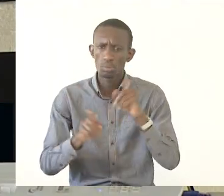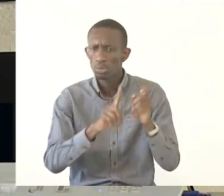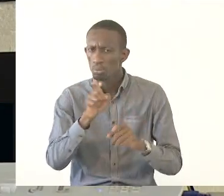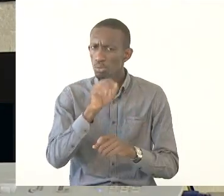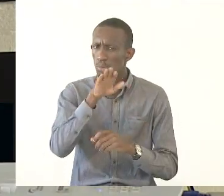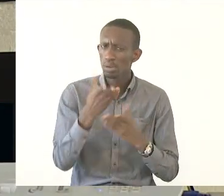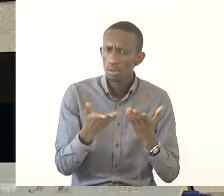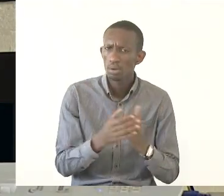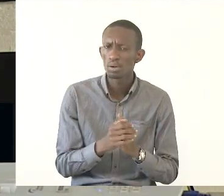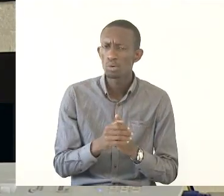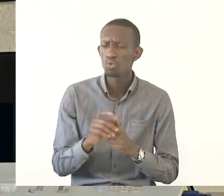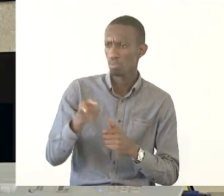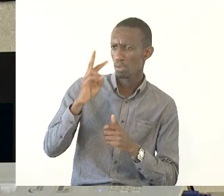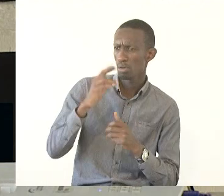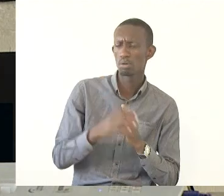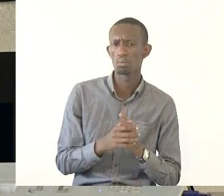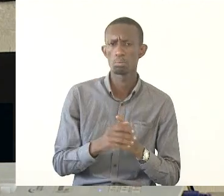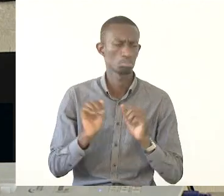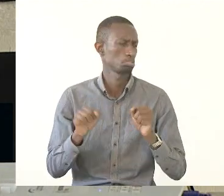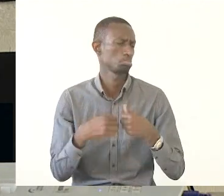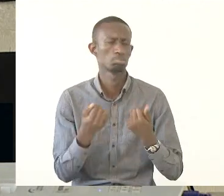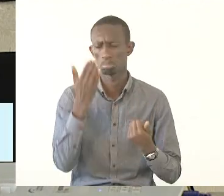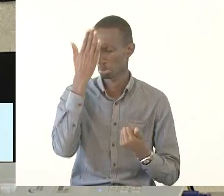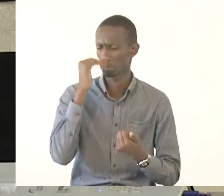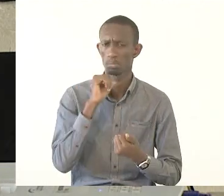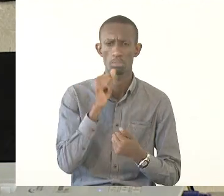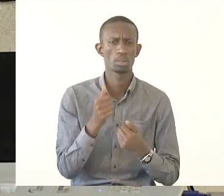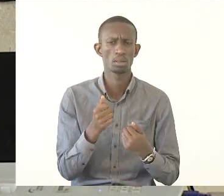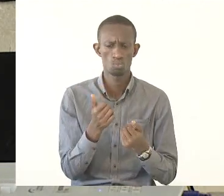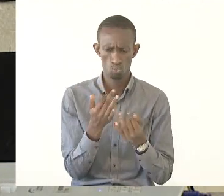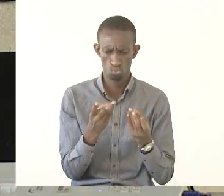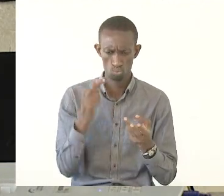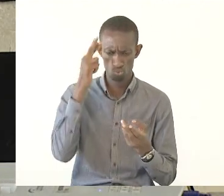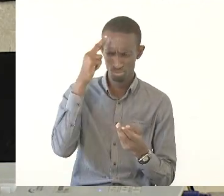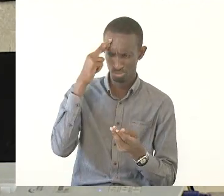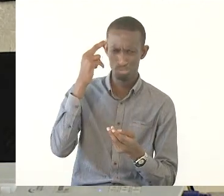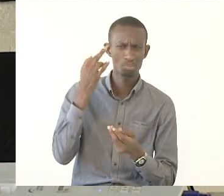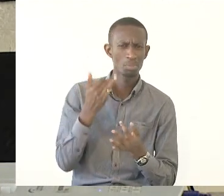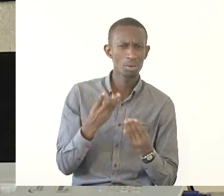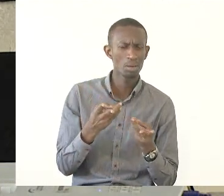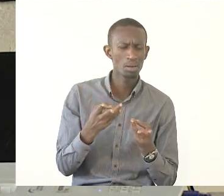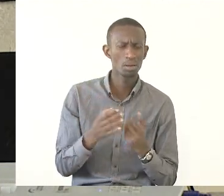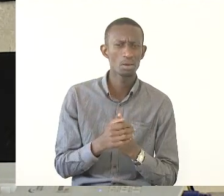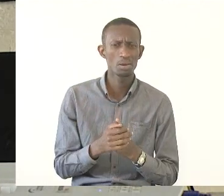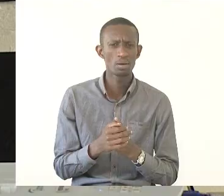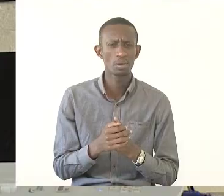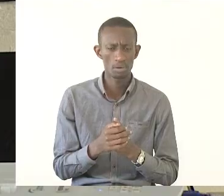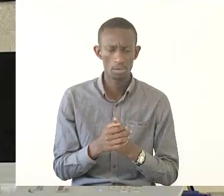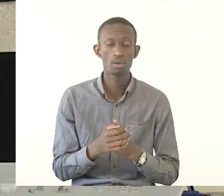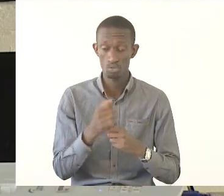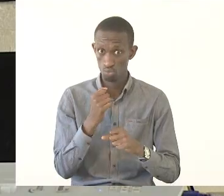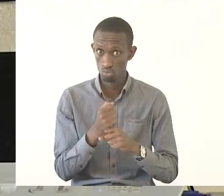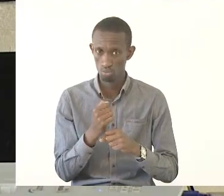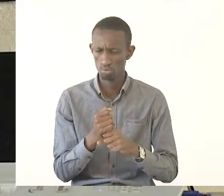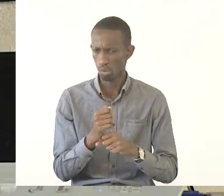aware or you may not know how much you still remember. So questions or continuous